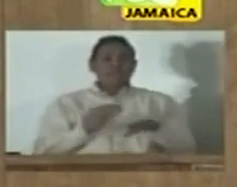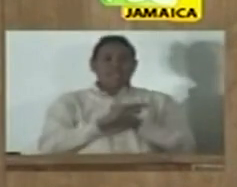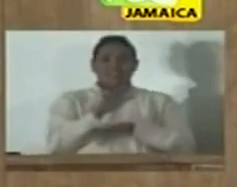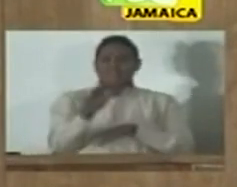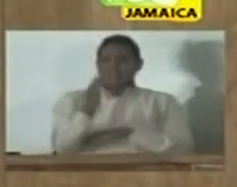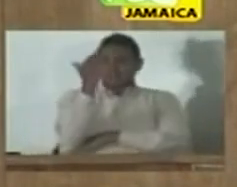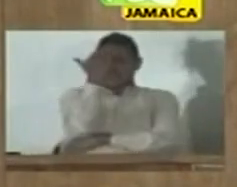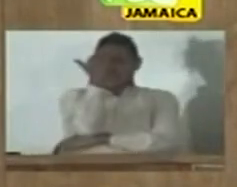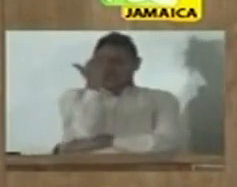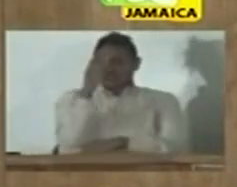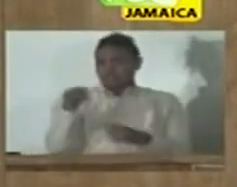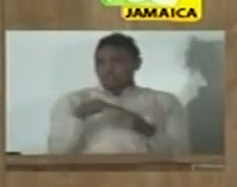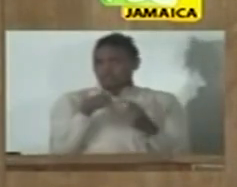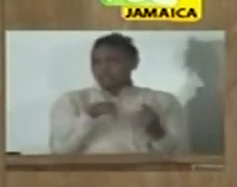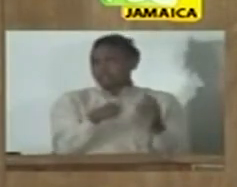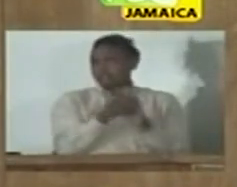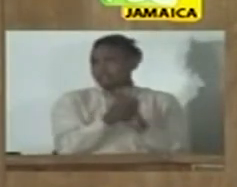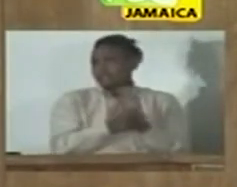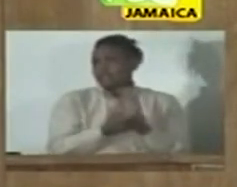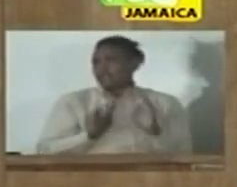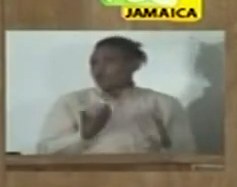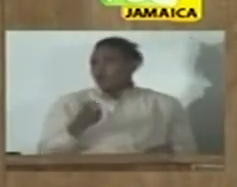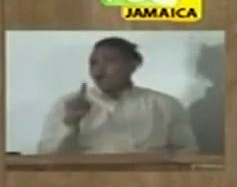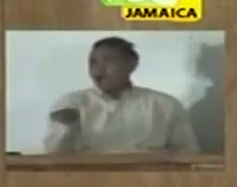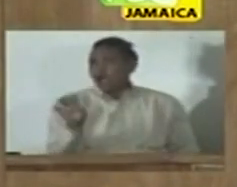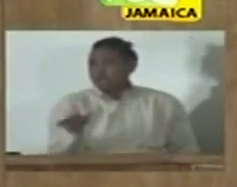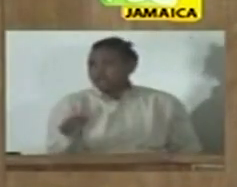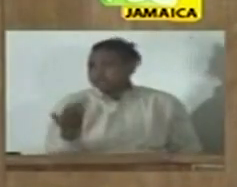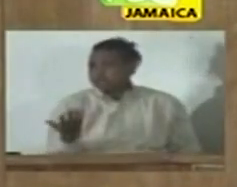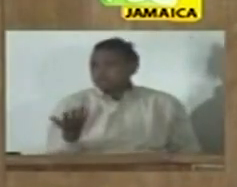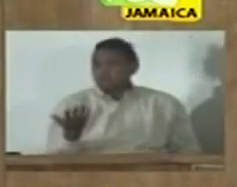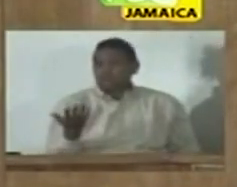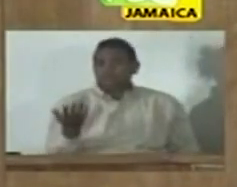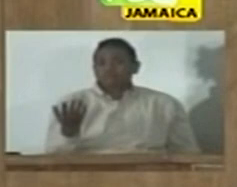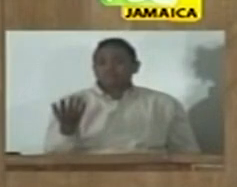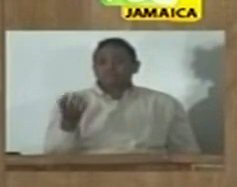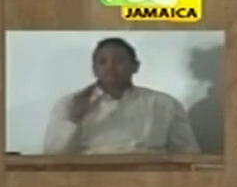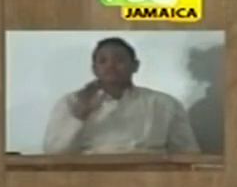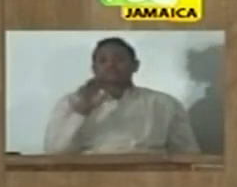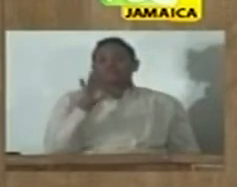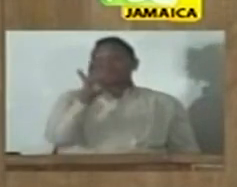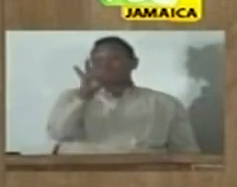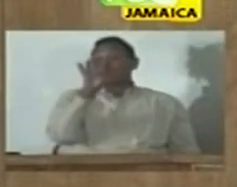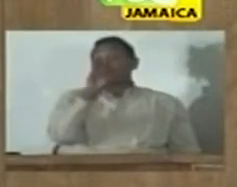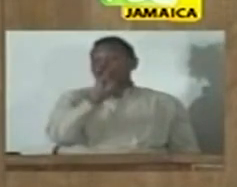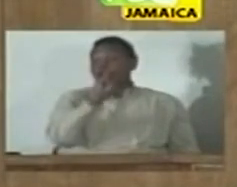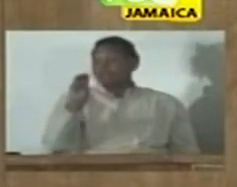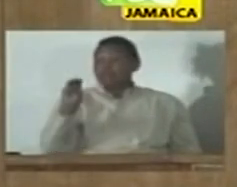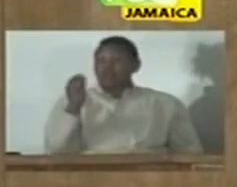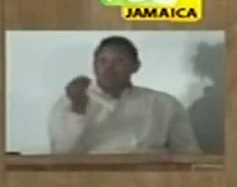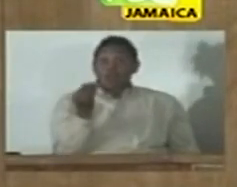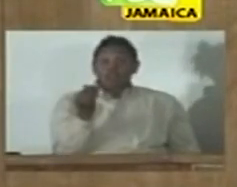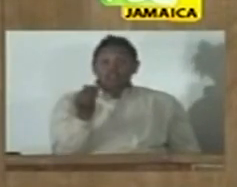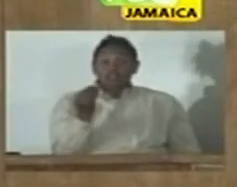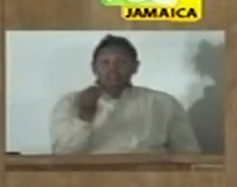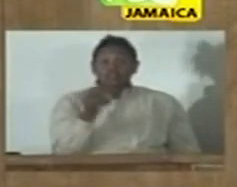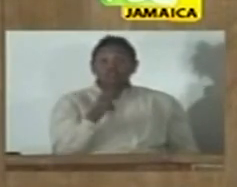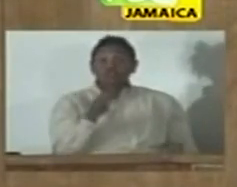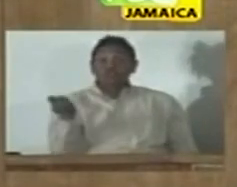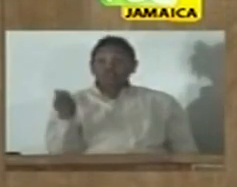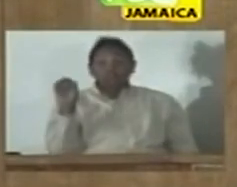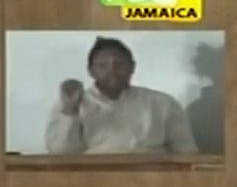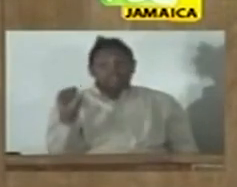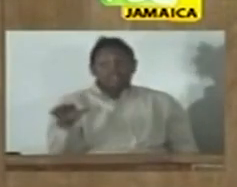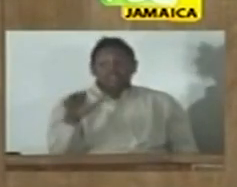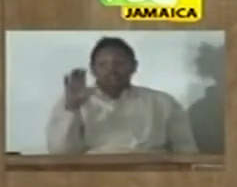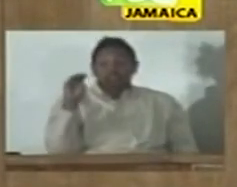bill, I also want to ask, was $400 million sent